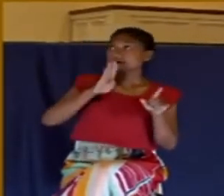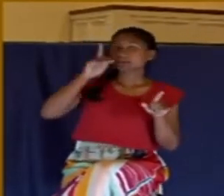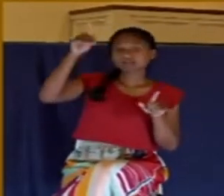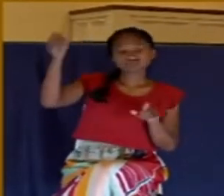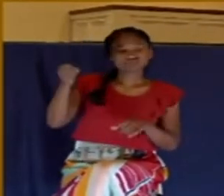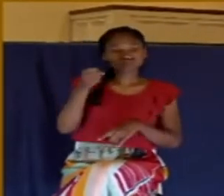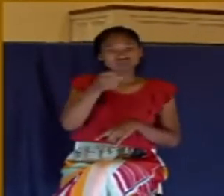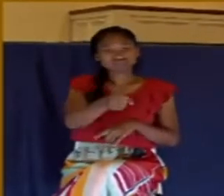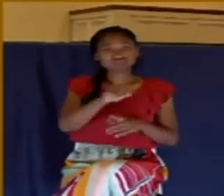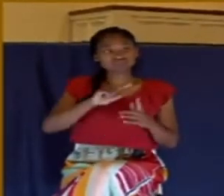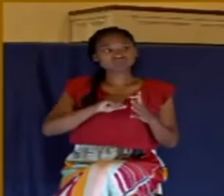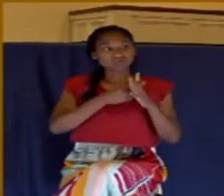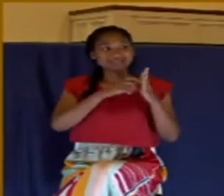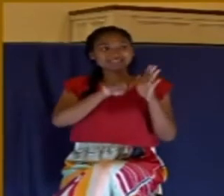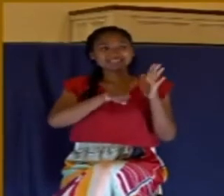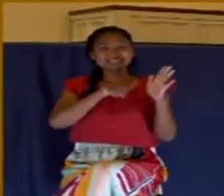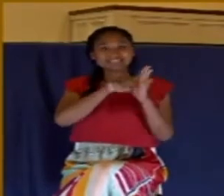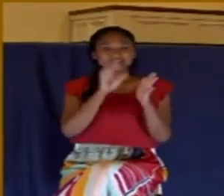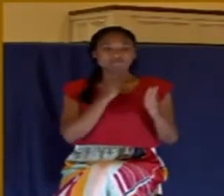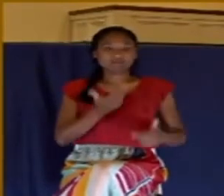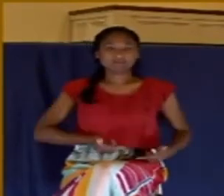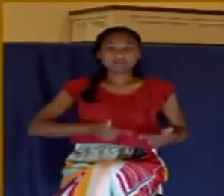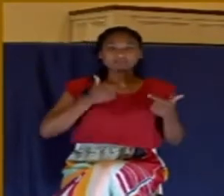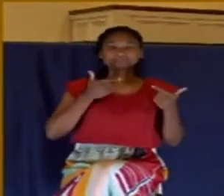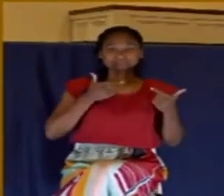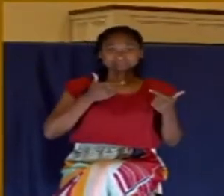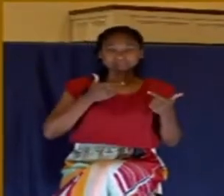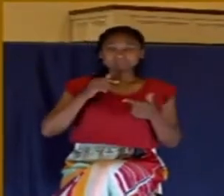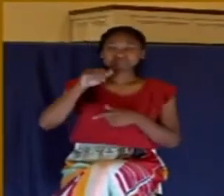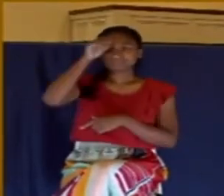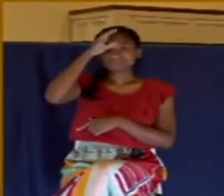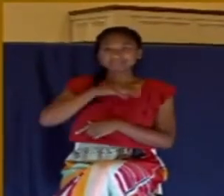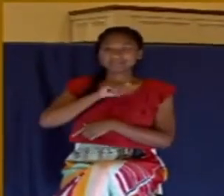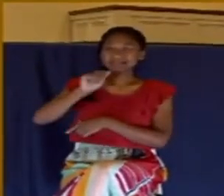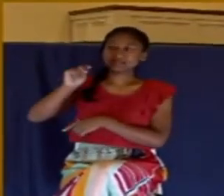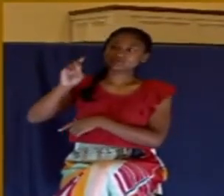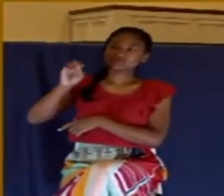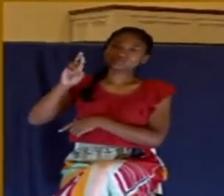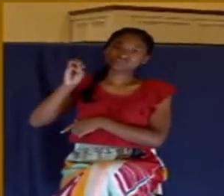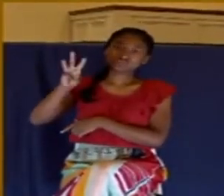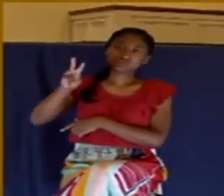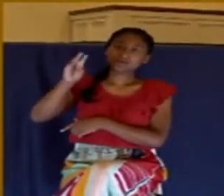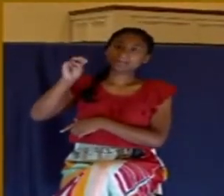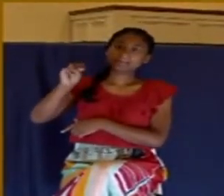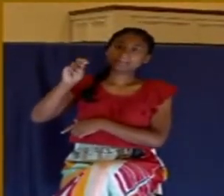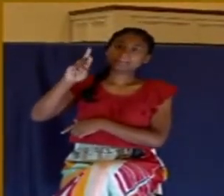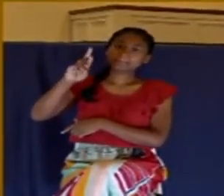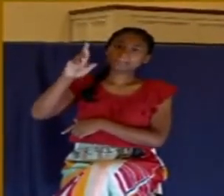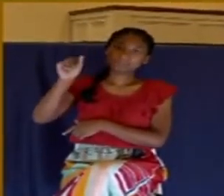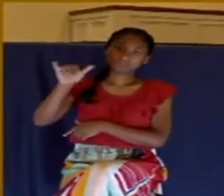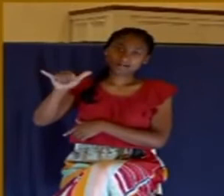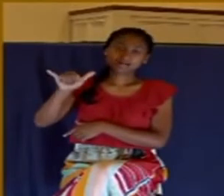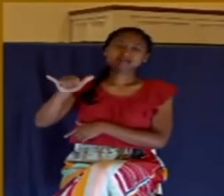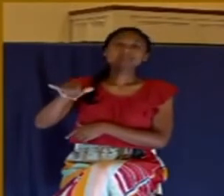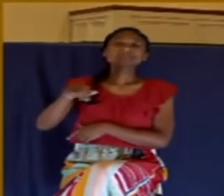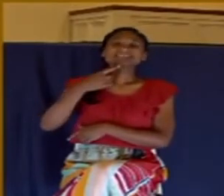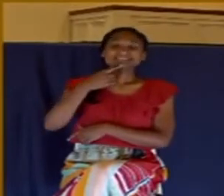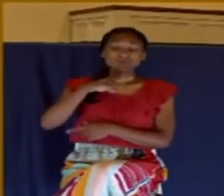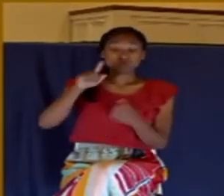brings these seasons. It was Andrew Murray who wrote this. He said, when I go through a trial, I need to remember, first, he brought me